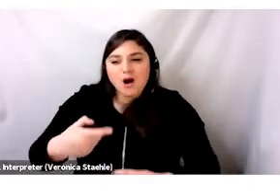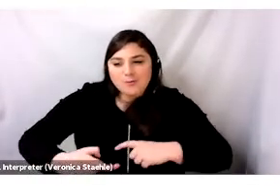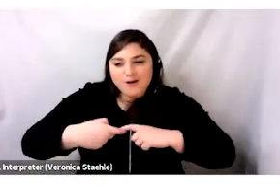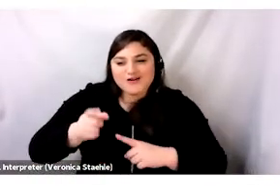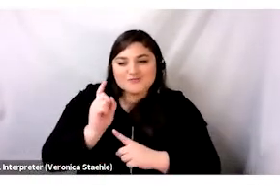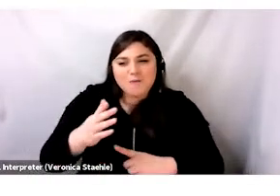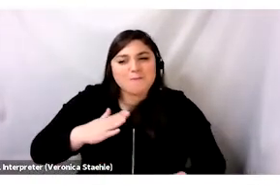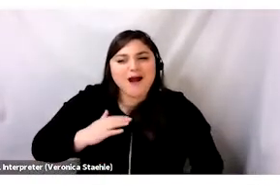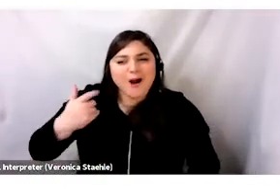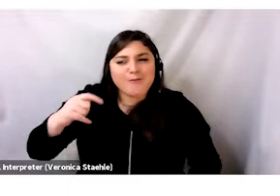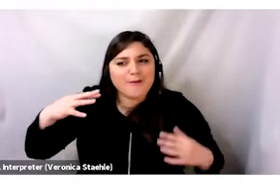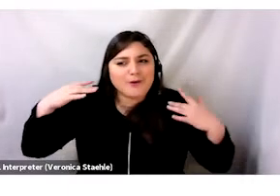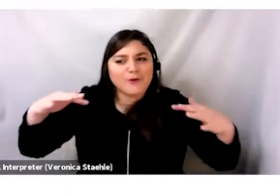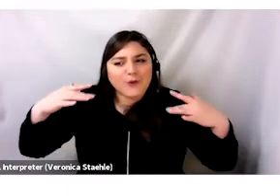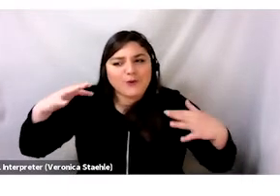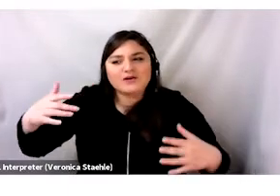noisy. Excuse me.